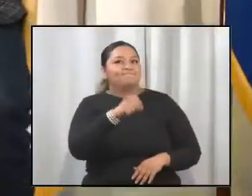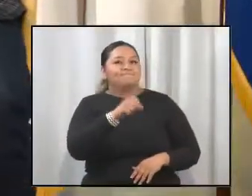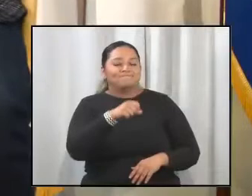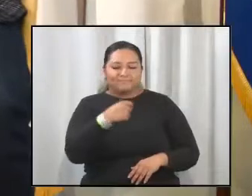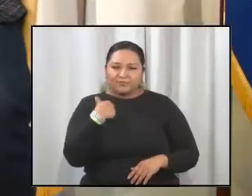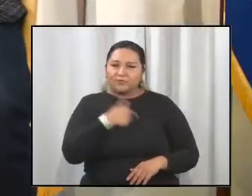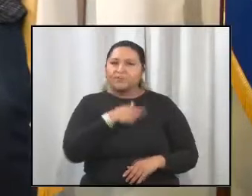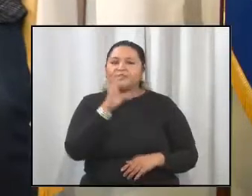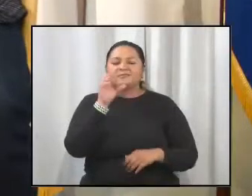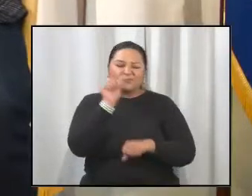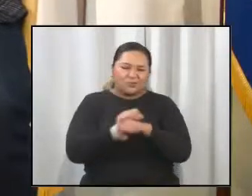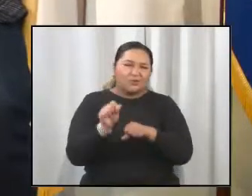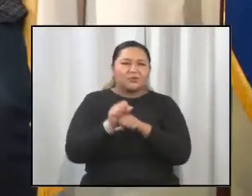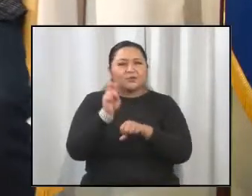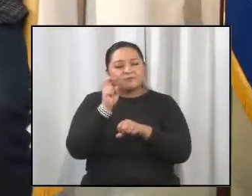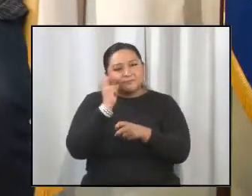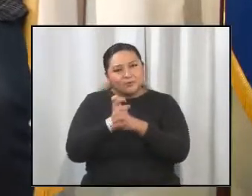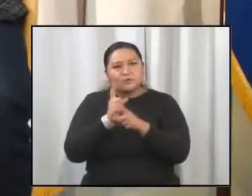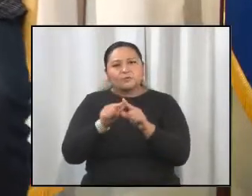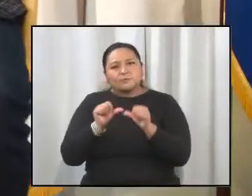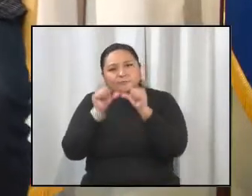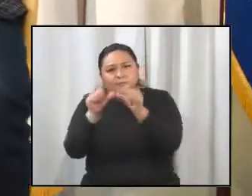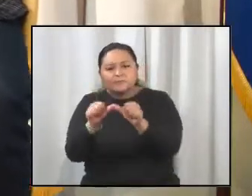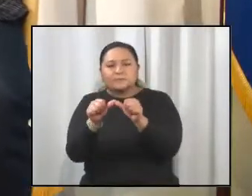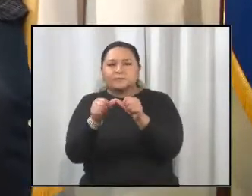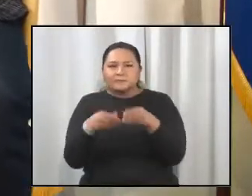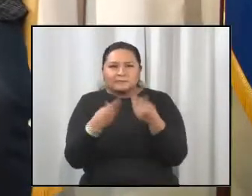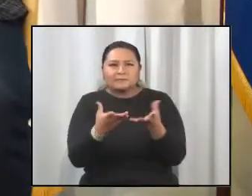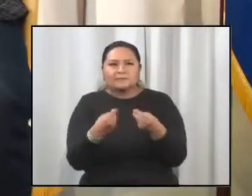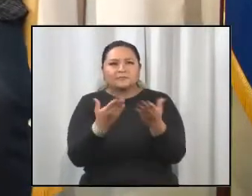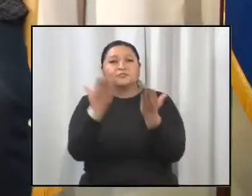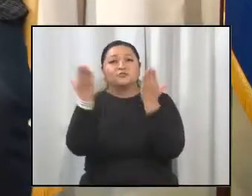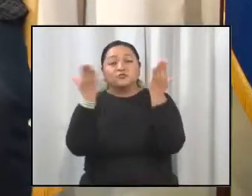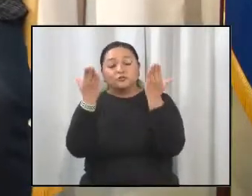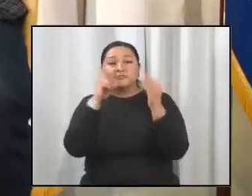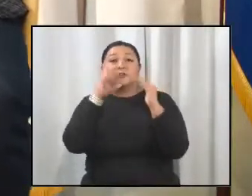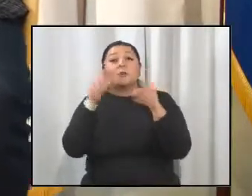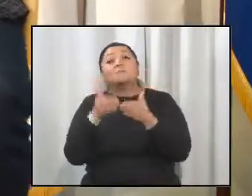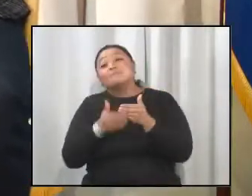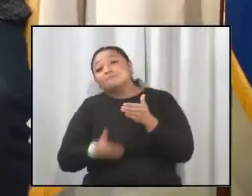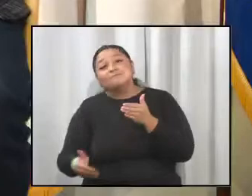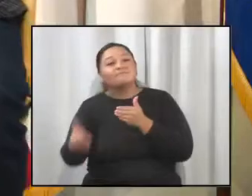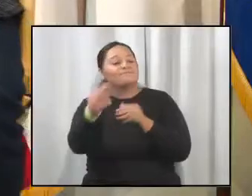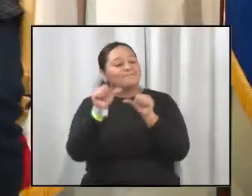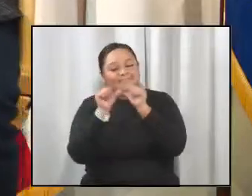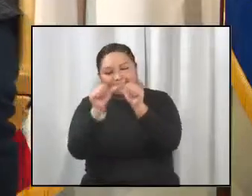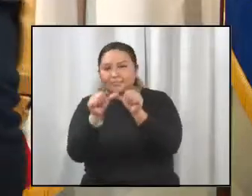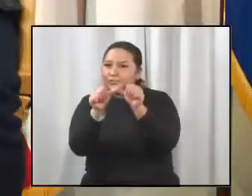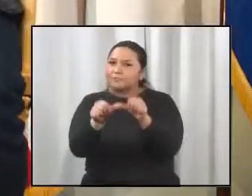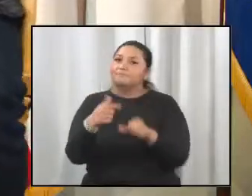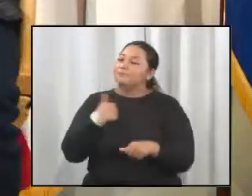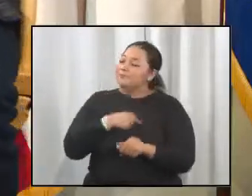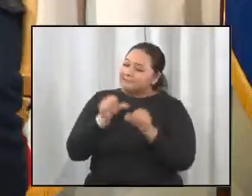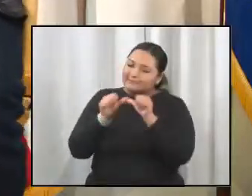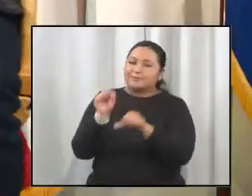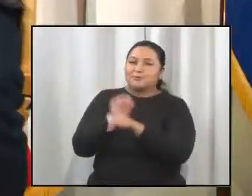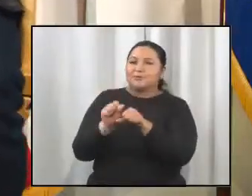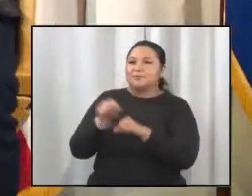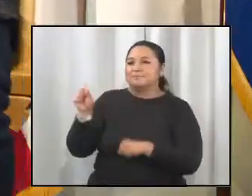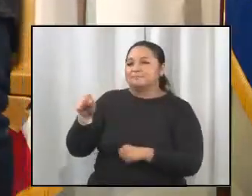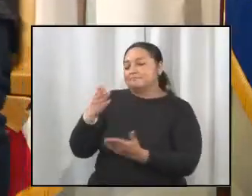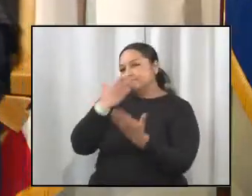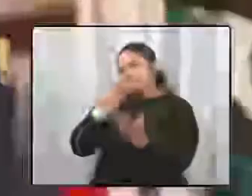other services as well so that we'll have more and more capacity throughout the summer and into next year. Well, we keep working. We'll keep working. So thank you,